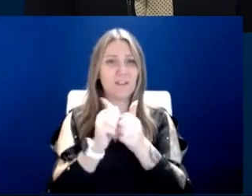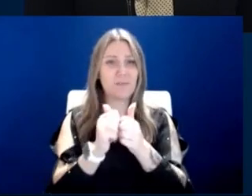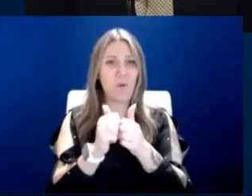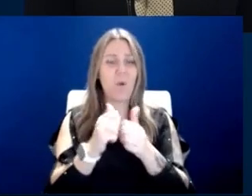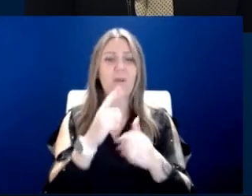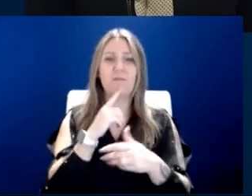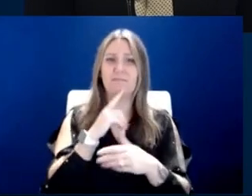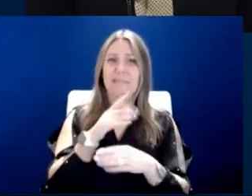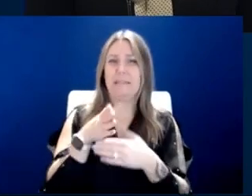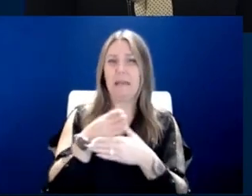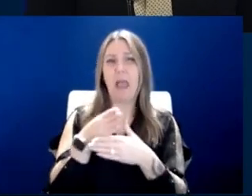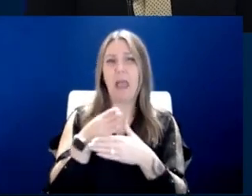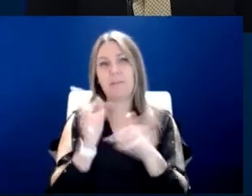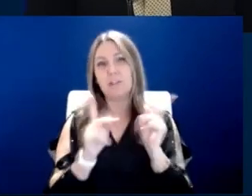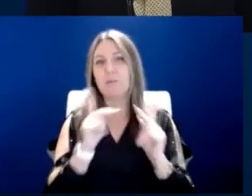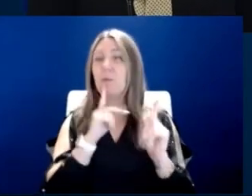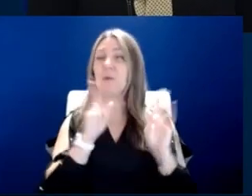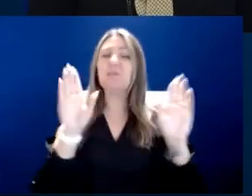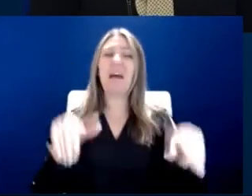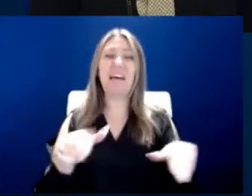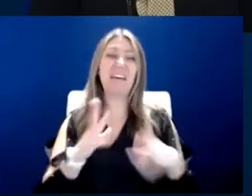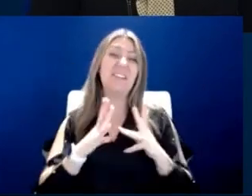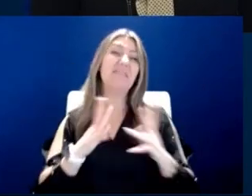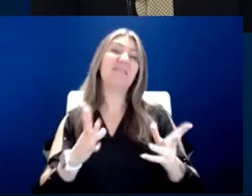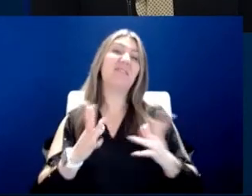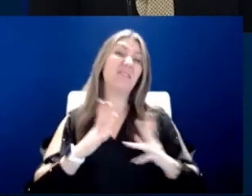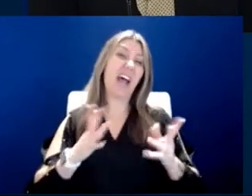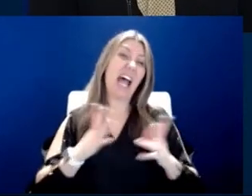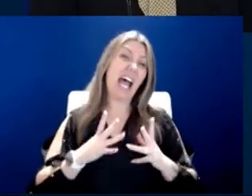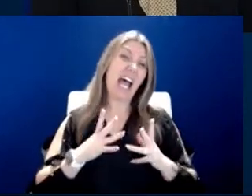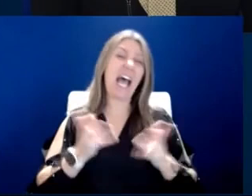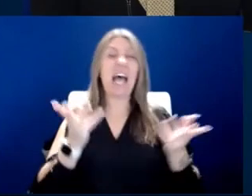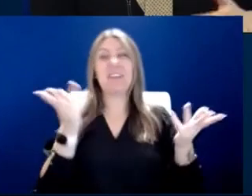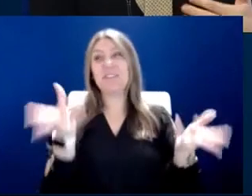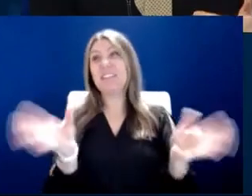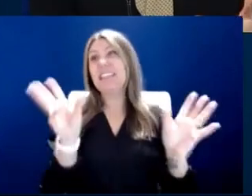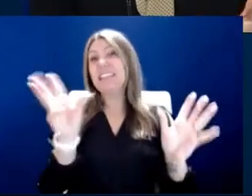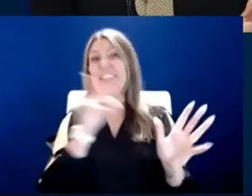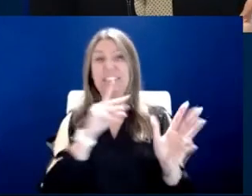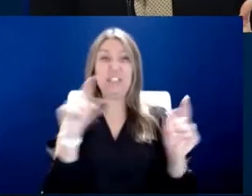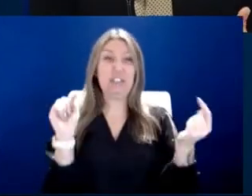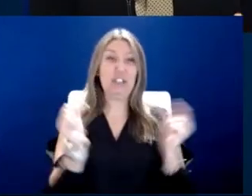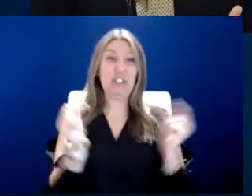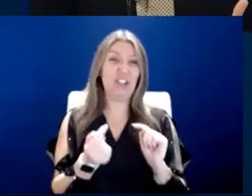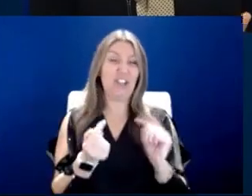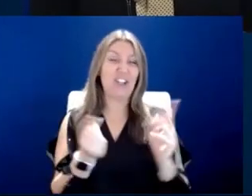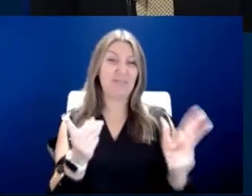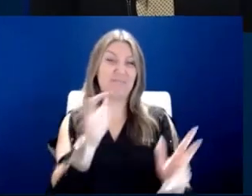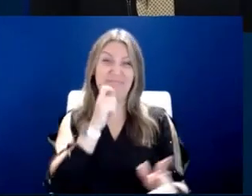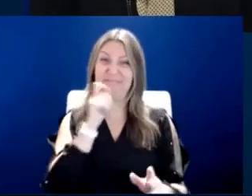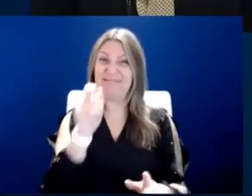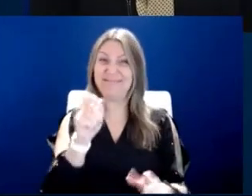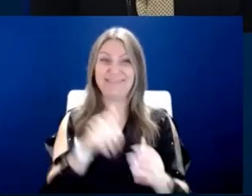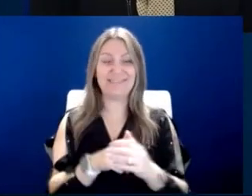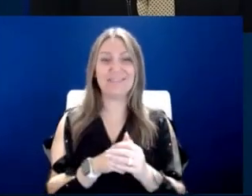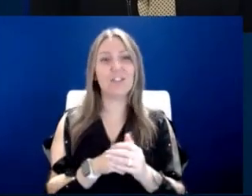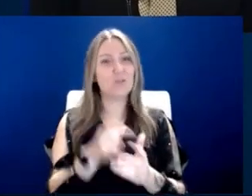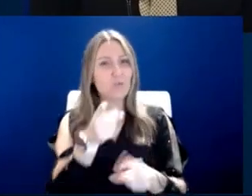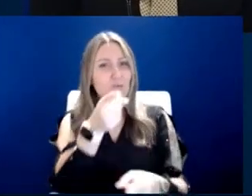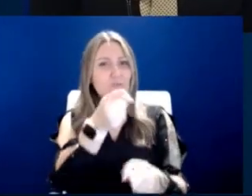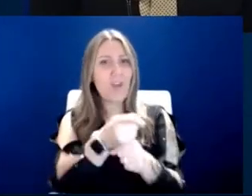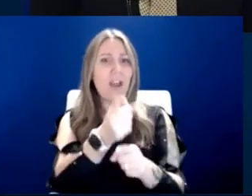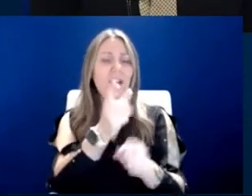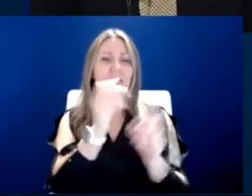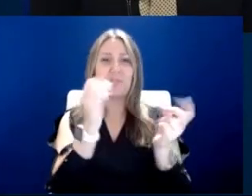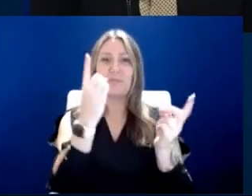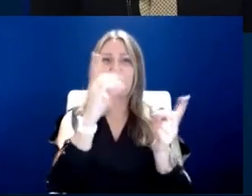day. Let's just pack up and go home at that point. Yeah. But you're right. Nobody's going to make it all the way there and say, by golly, I'm going to